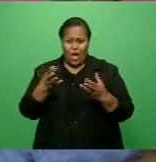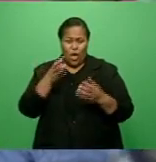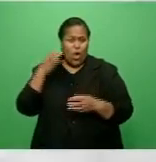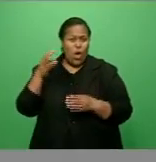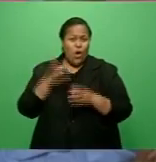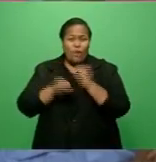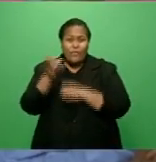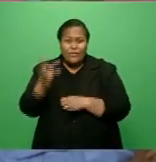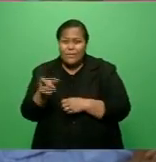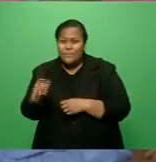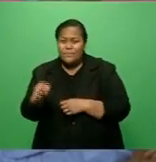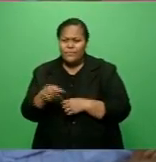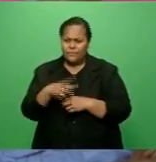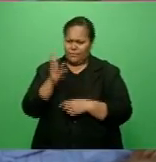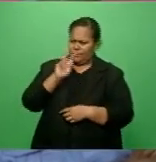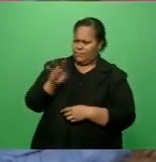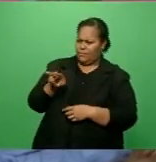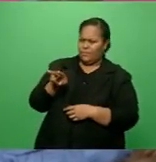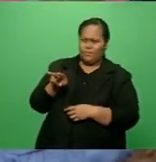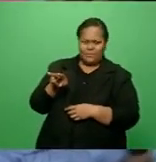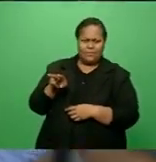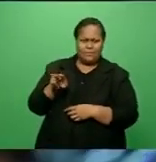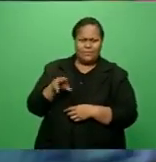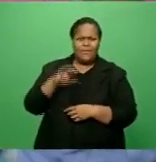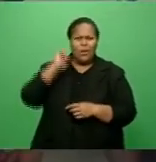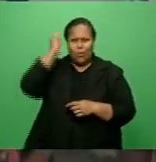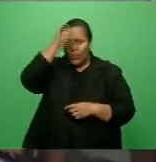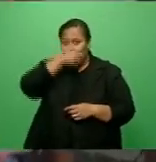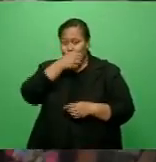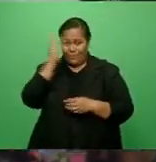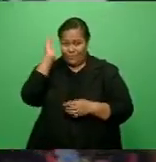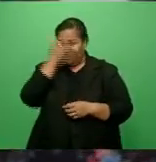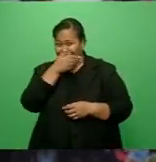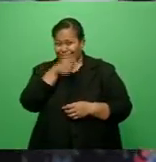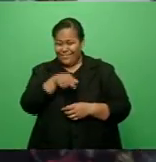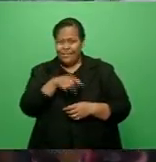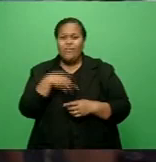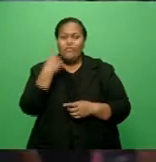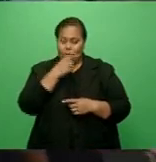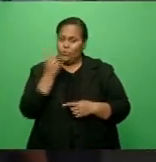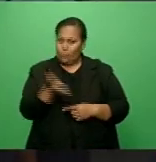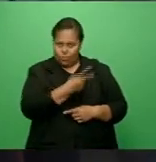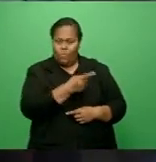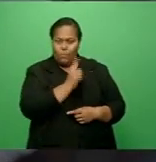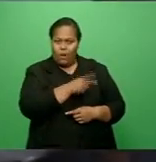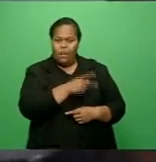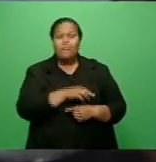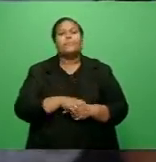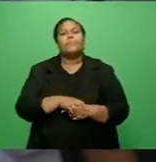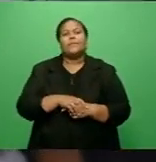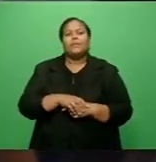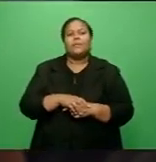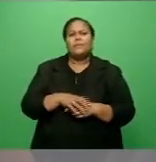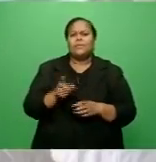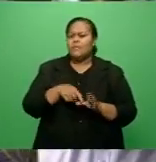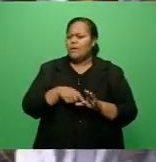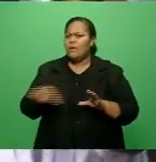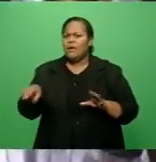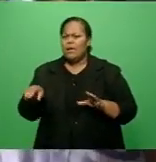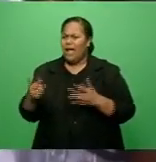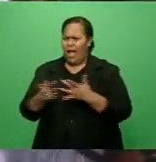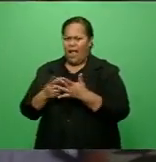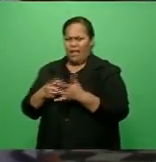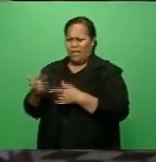allegedly noticed Ravovo, seen here hiding his face under a jumper, and Turanganisole coming out of Kenona's room.